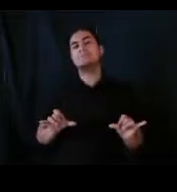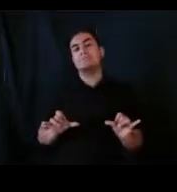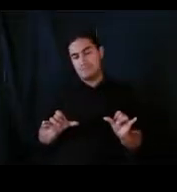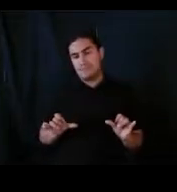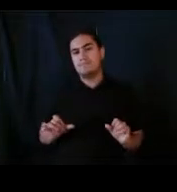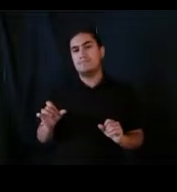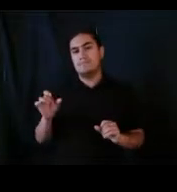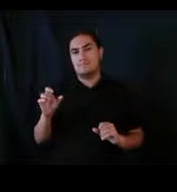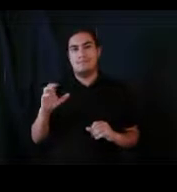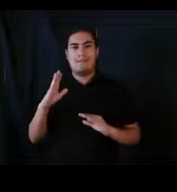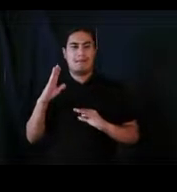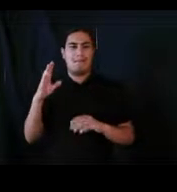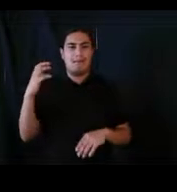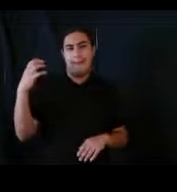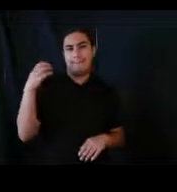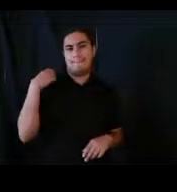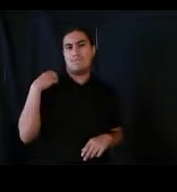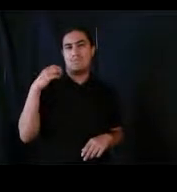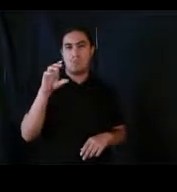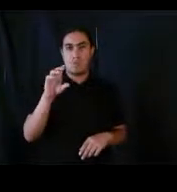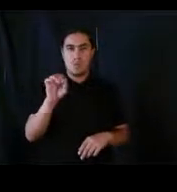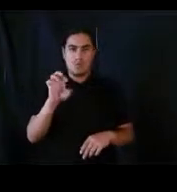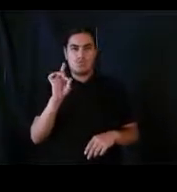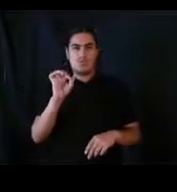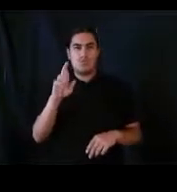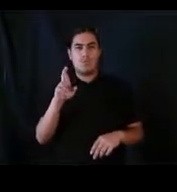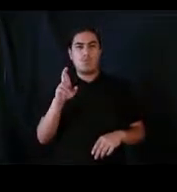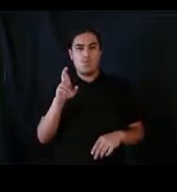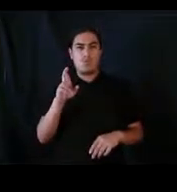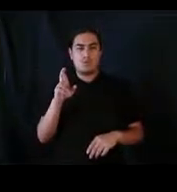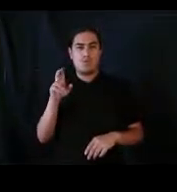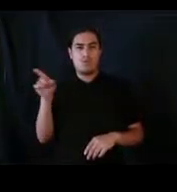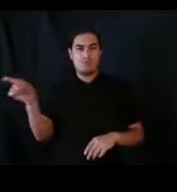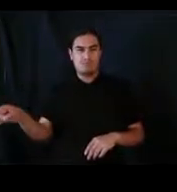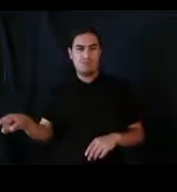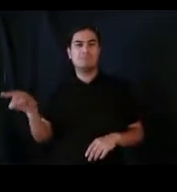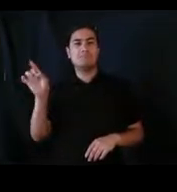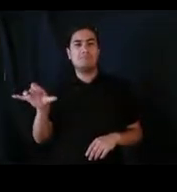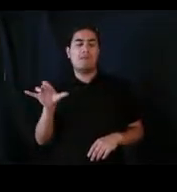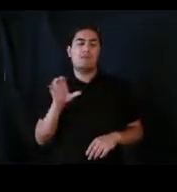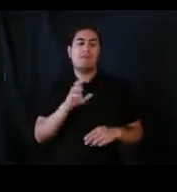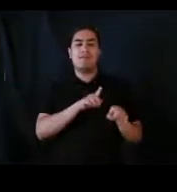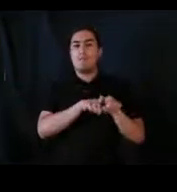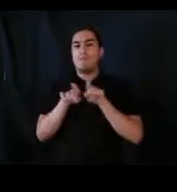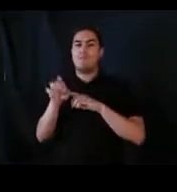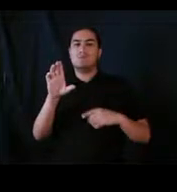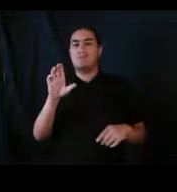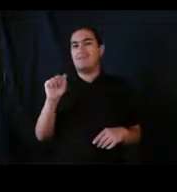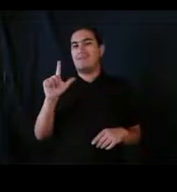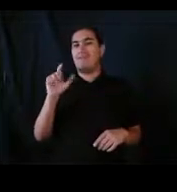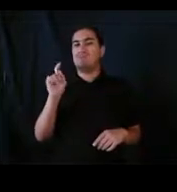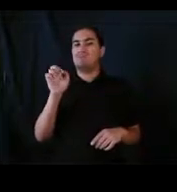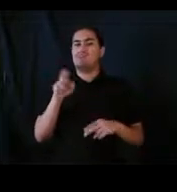corridor uh expressed the cal train which is now being electrified